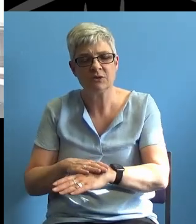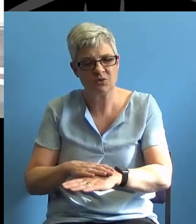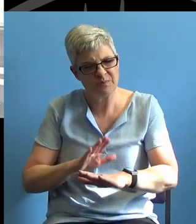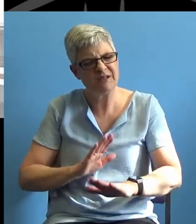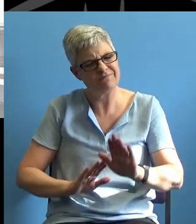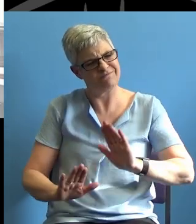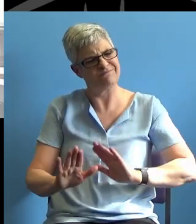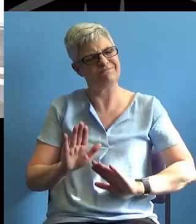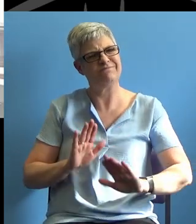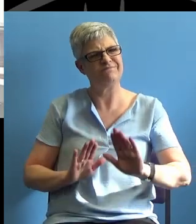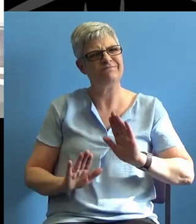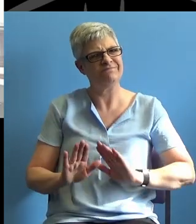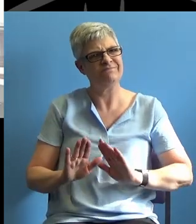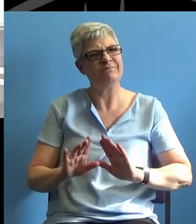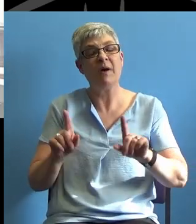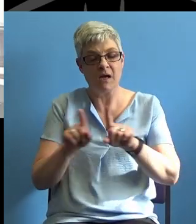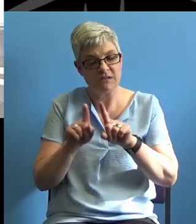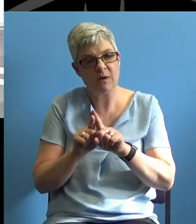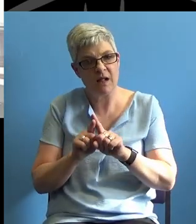also joyful and hopeful.